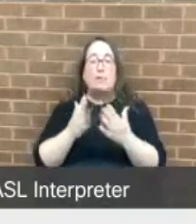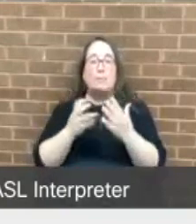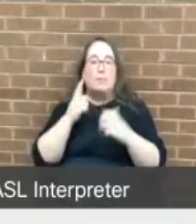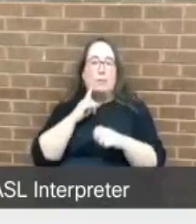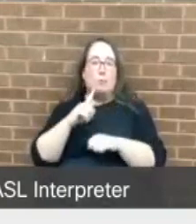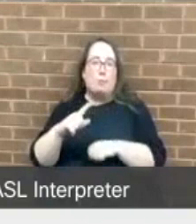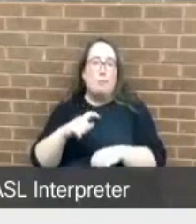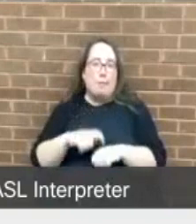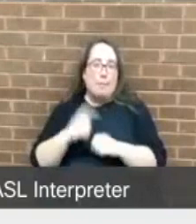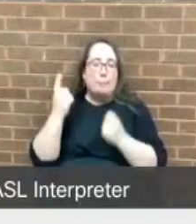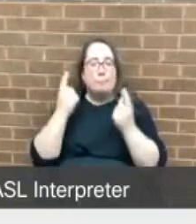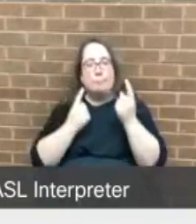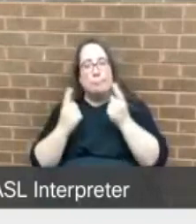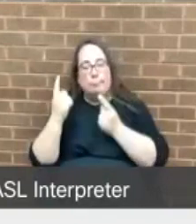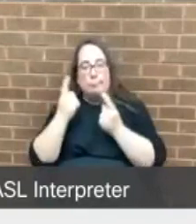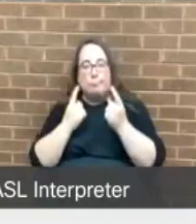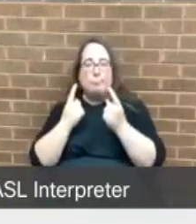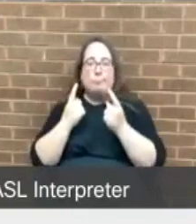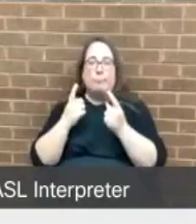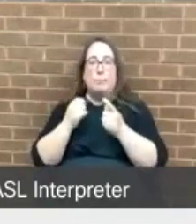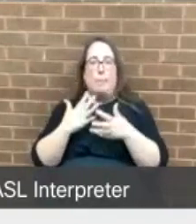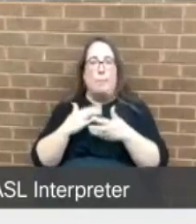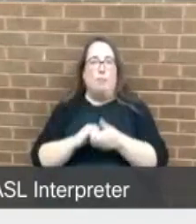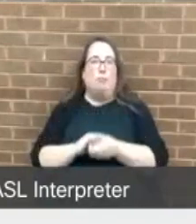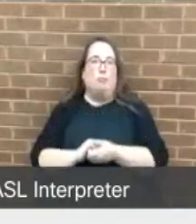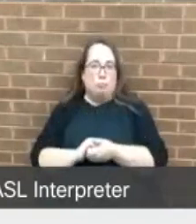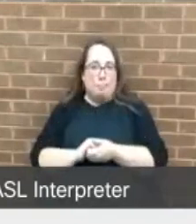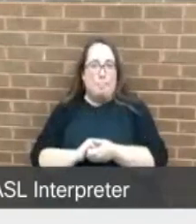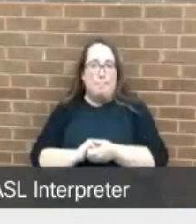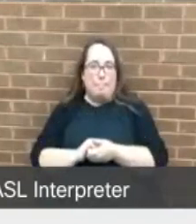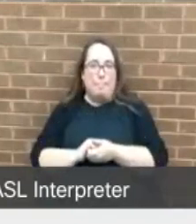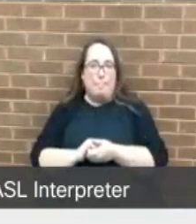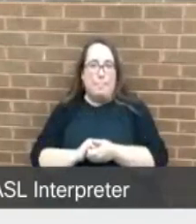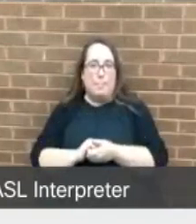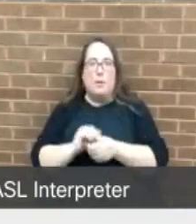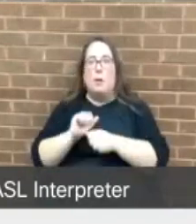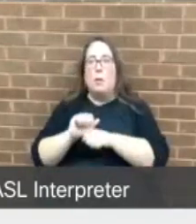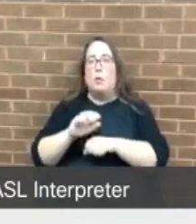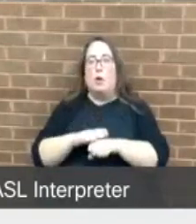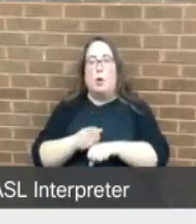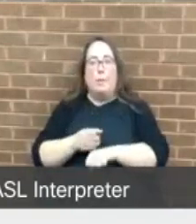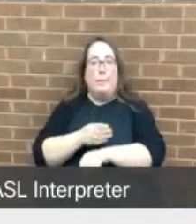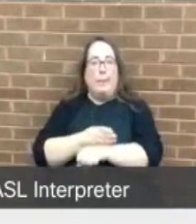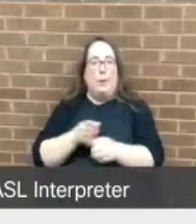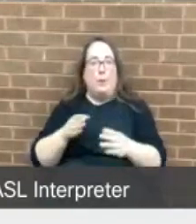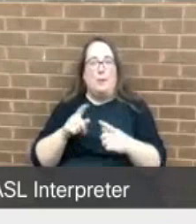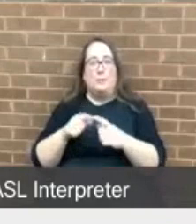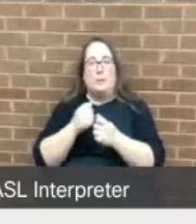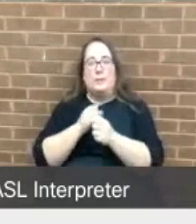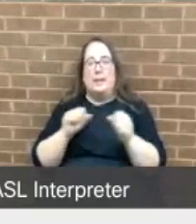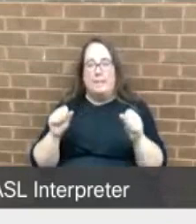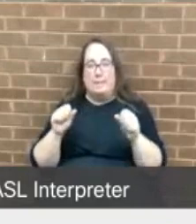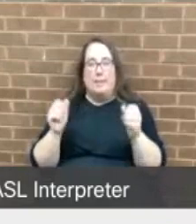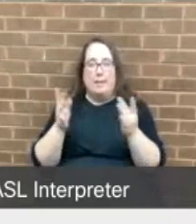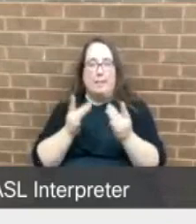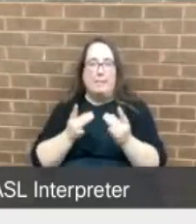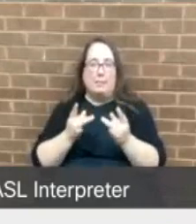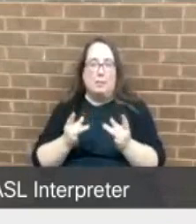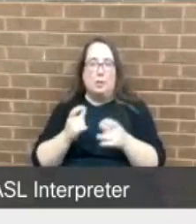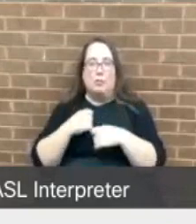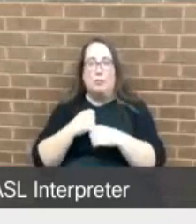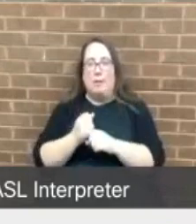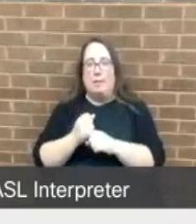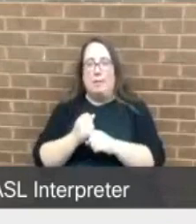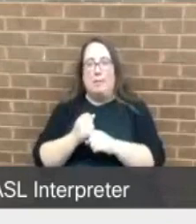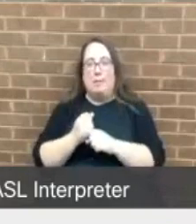thank you so much for your time, consideration, and partnership working on better ways to safely and efficiently create